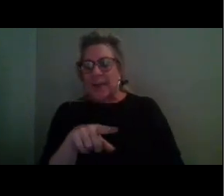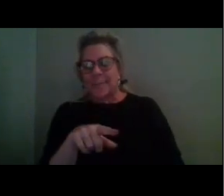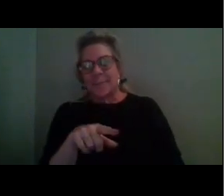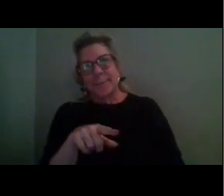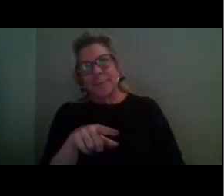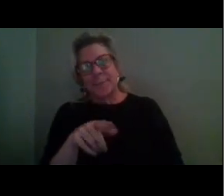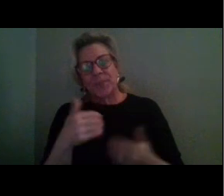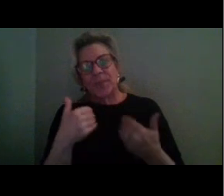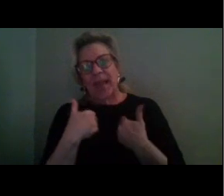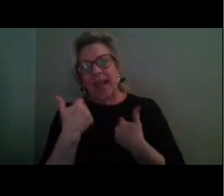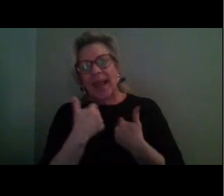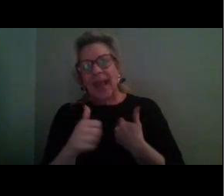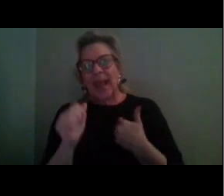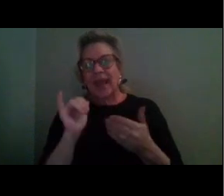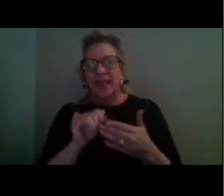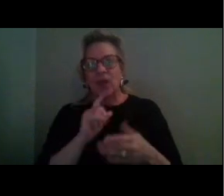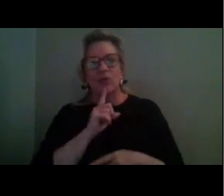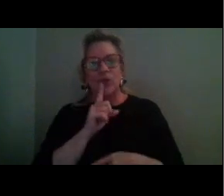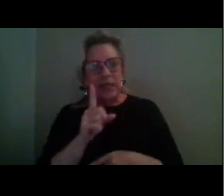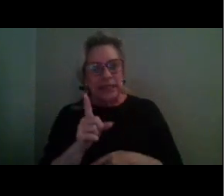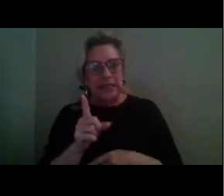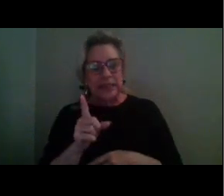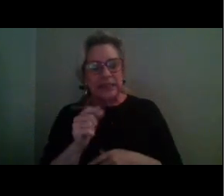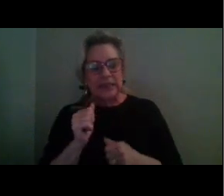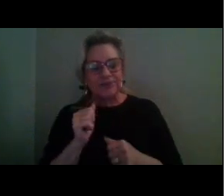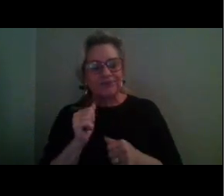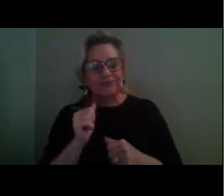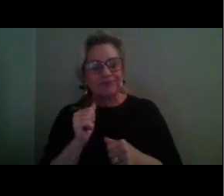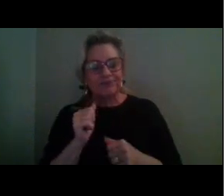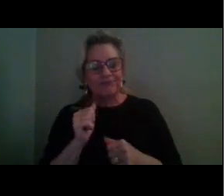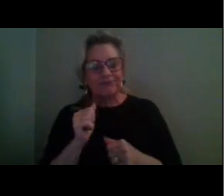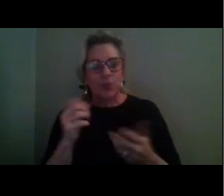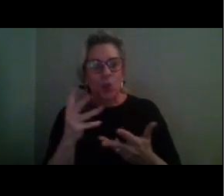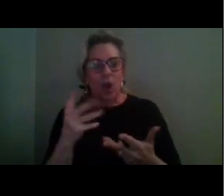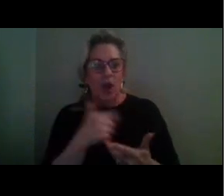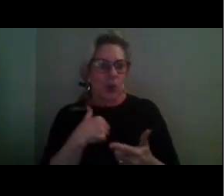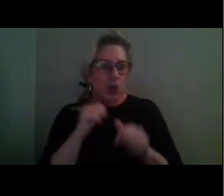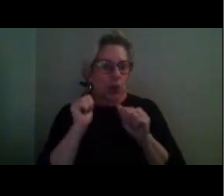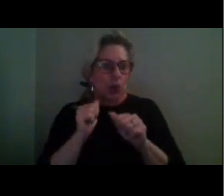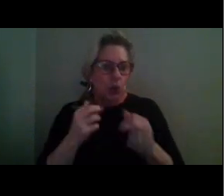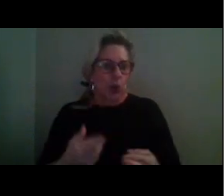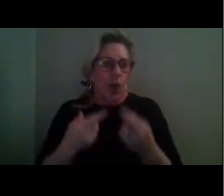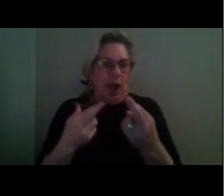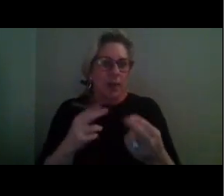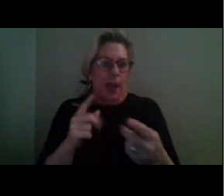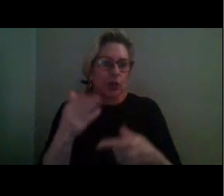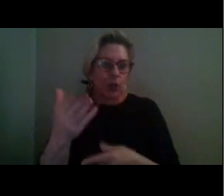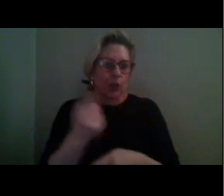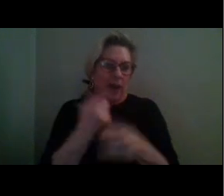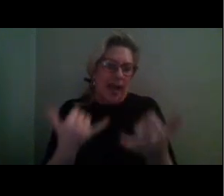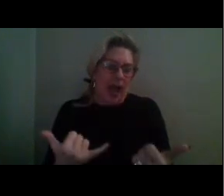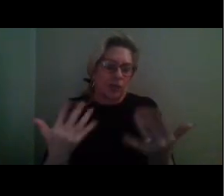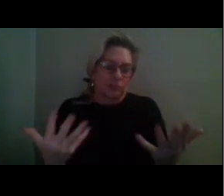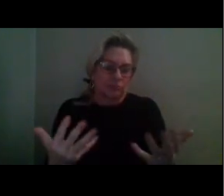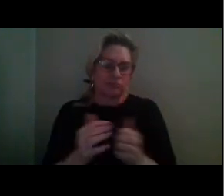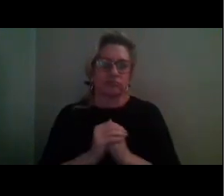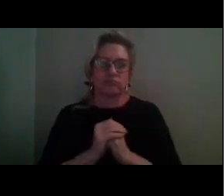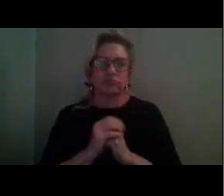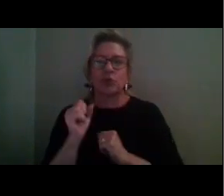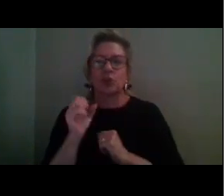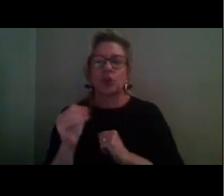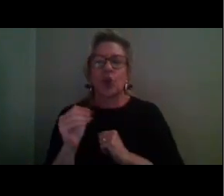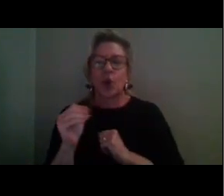we had any that were what we could recommend to you at this point. And so